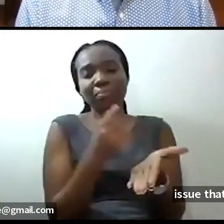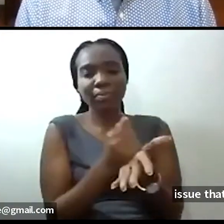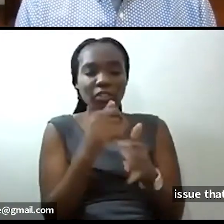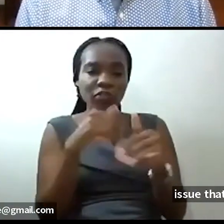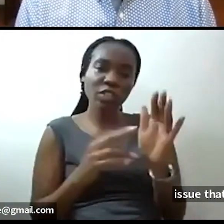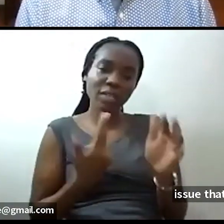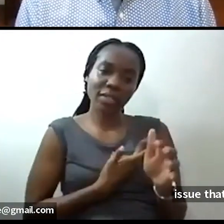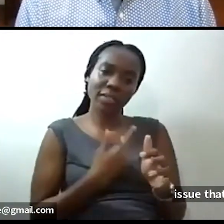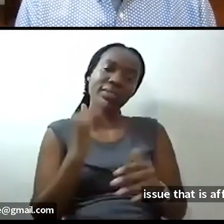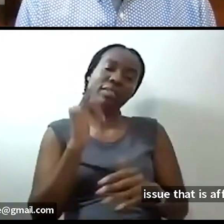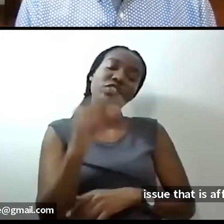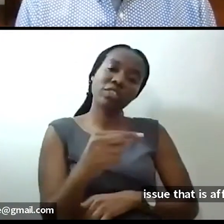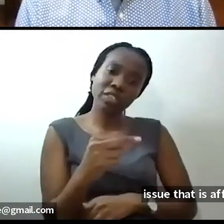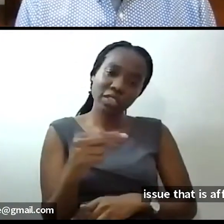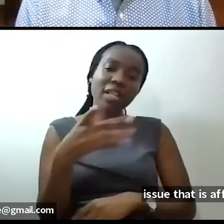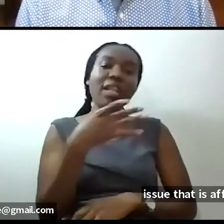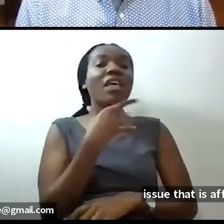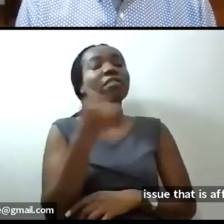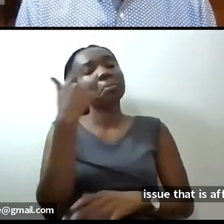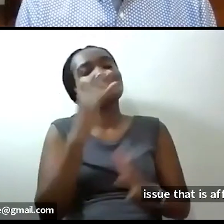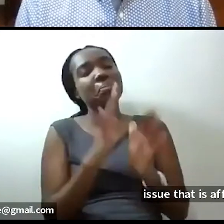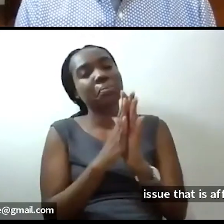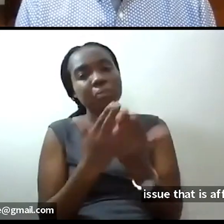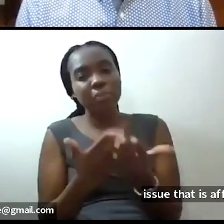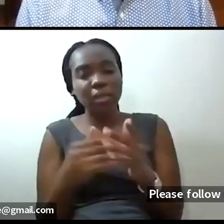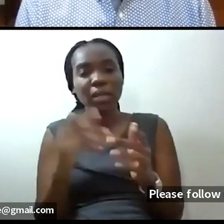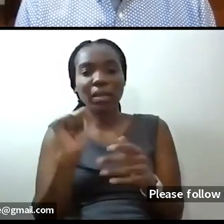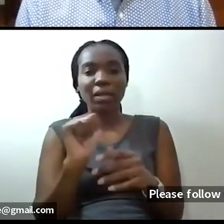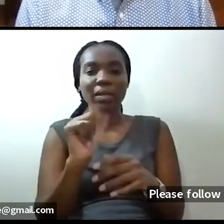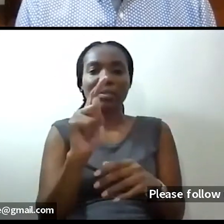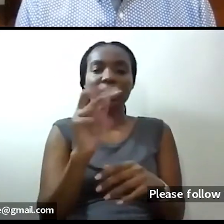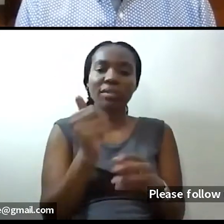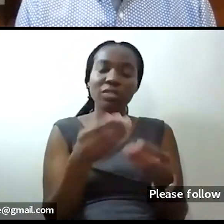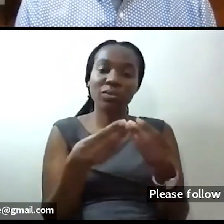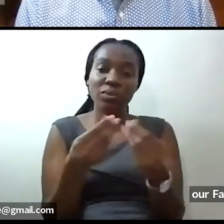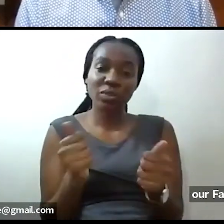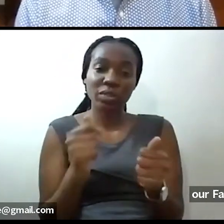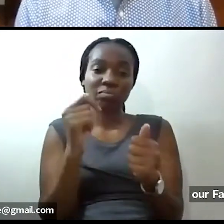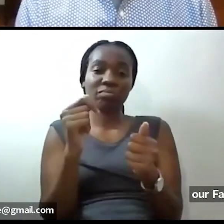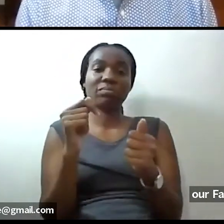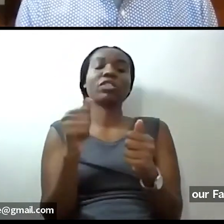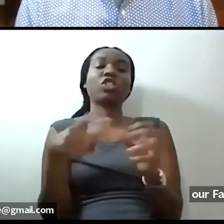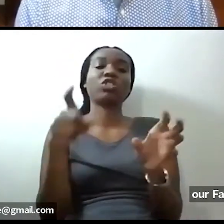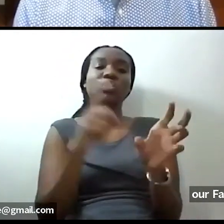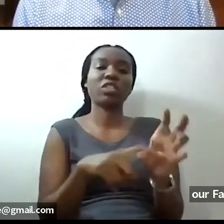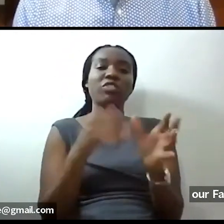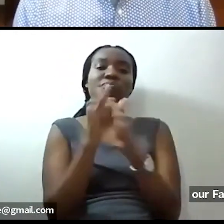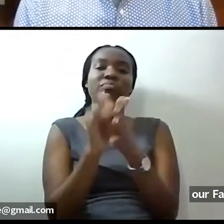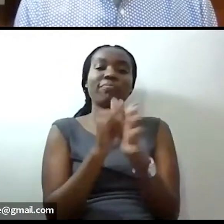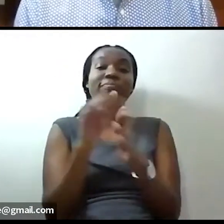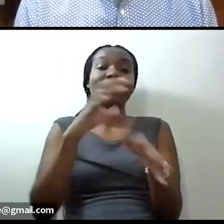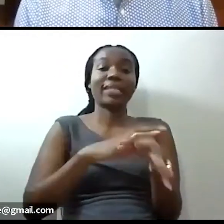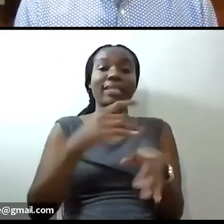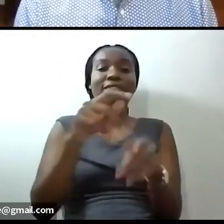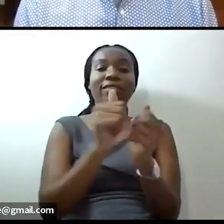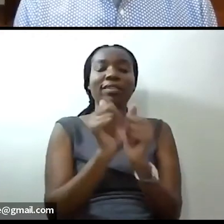Atara Solutions, like our Facebook page, Atara Solutions, subscribe to our YouTube channel, Get It Right with